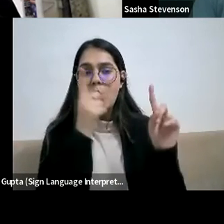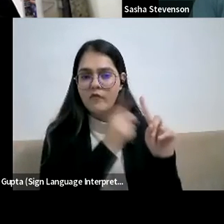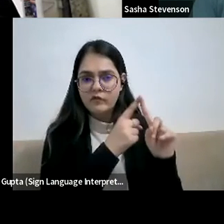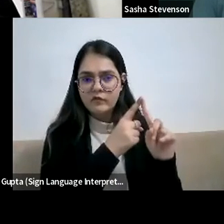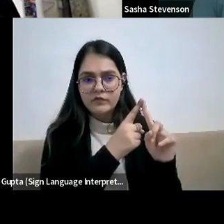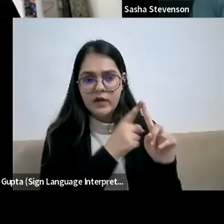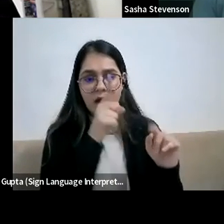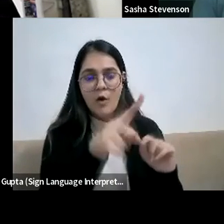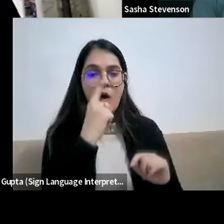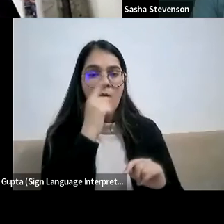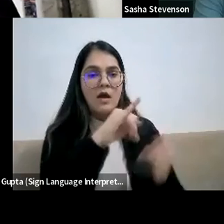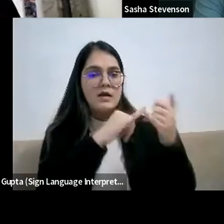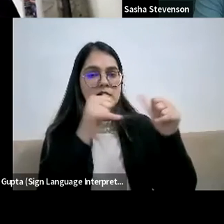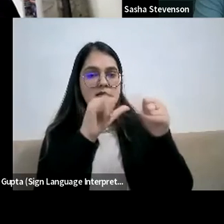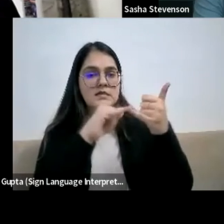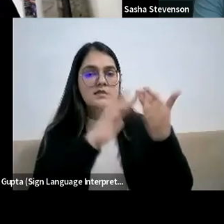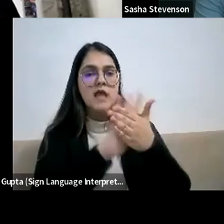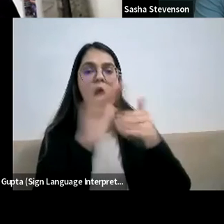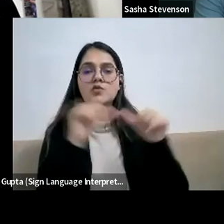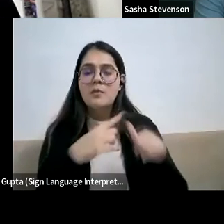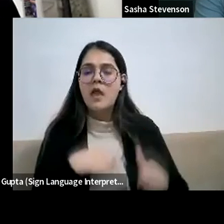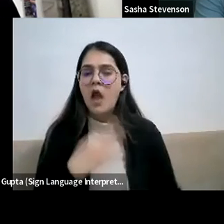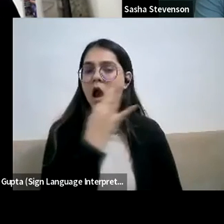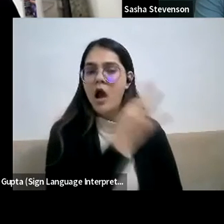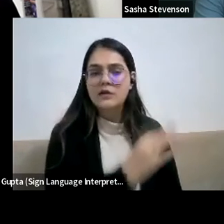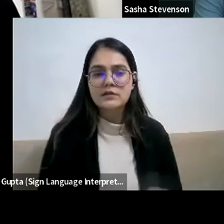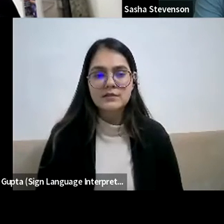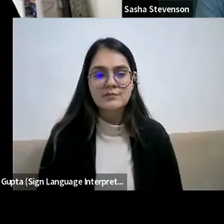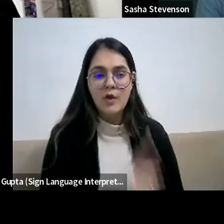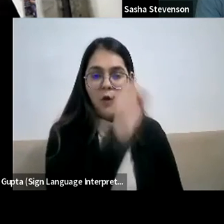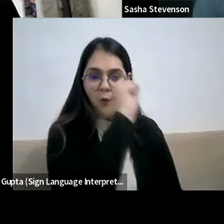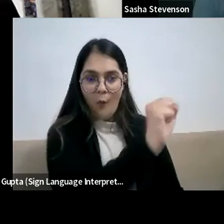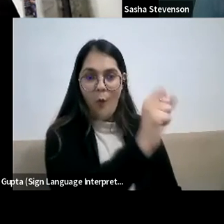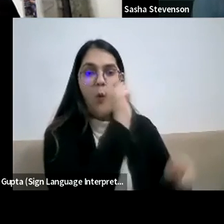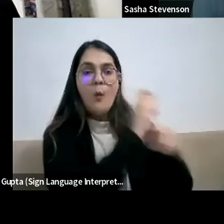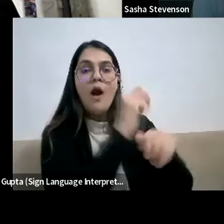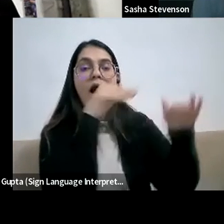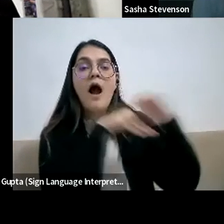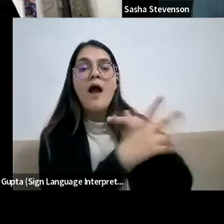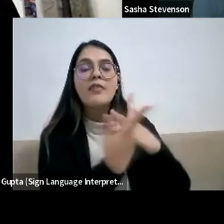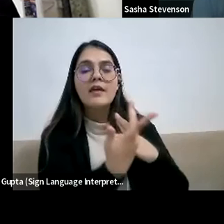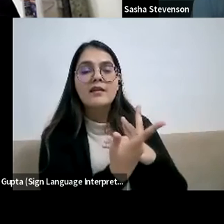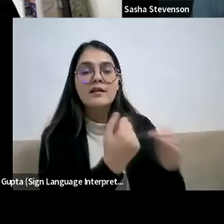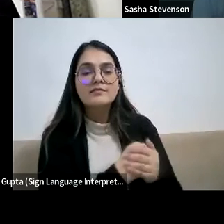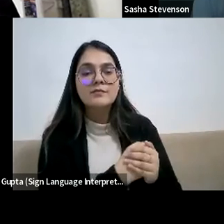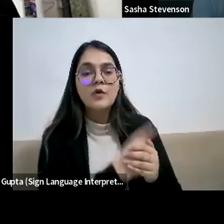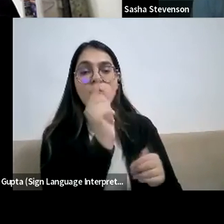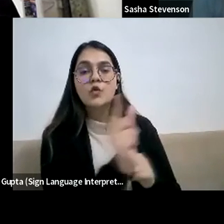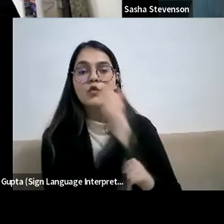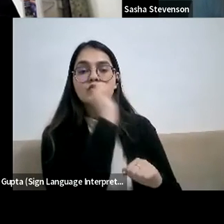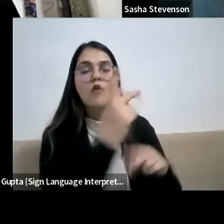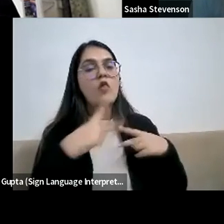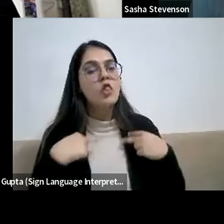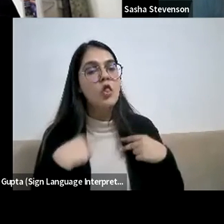for Sasha. So, Sasha, your work involves the role of the use of the